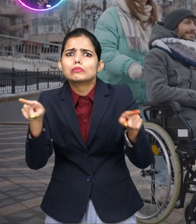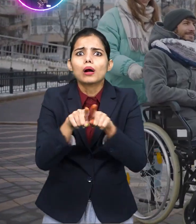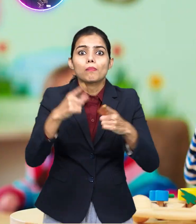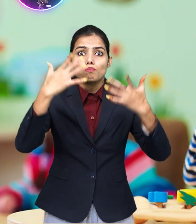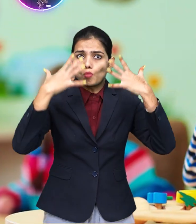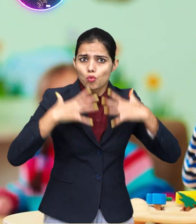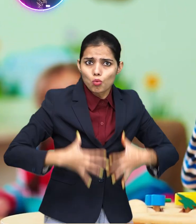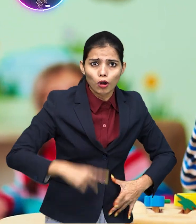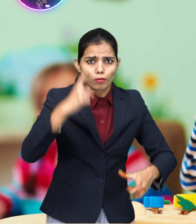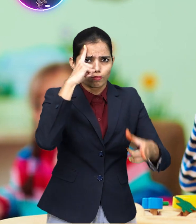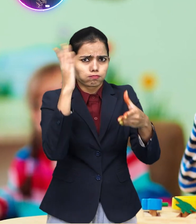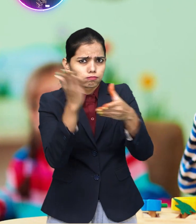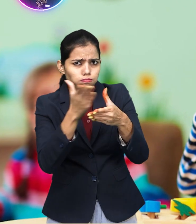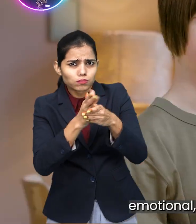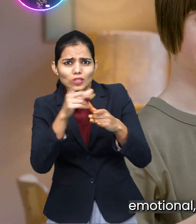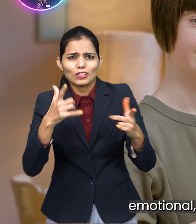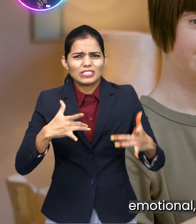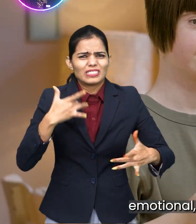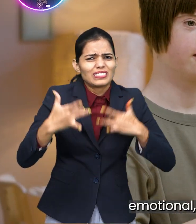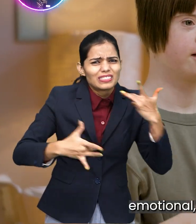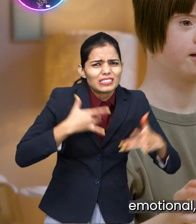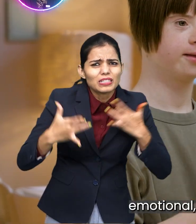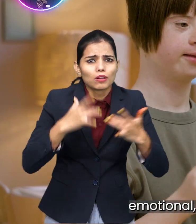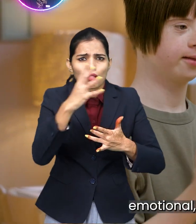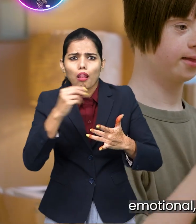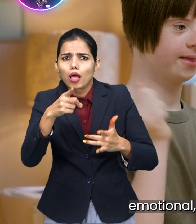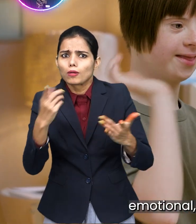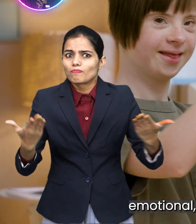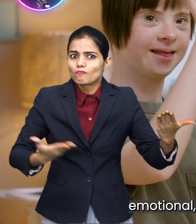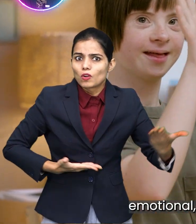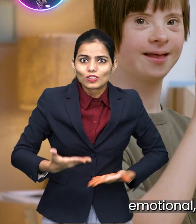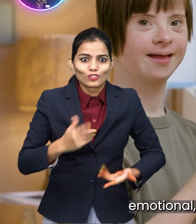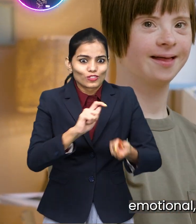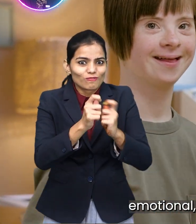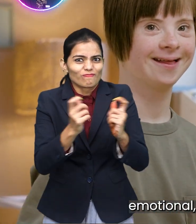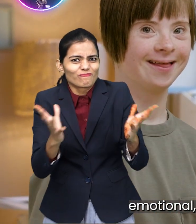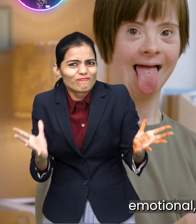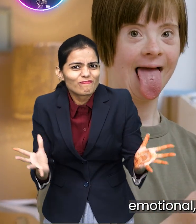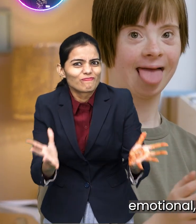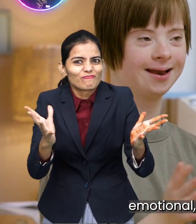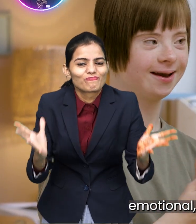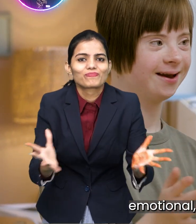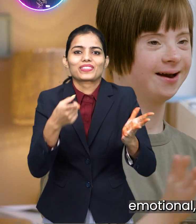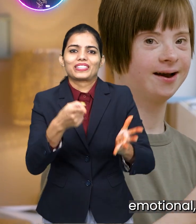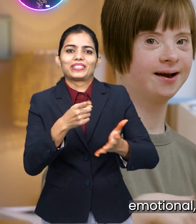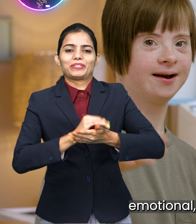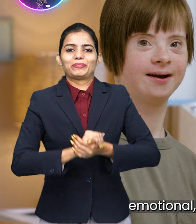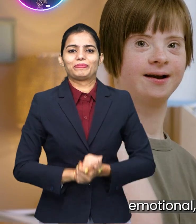physical, cognitive, emotional, and behavioral challenges.